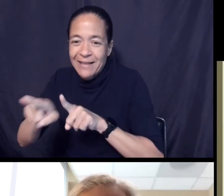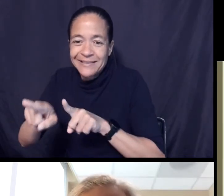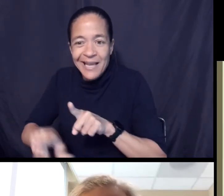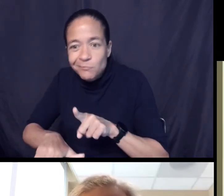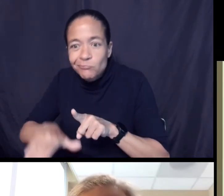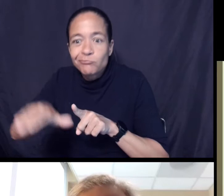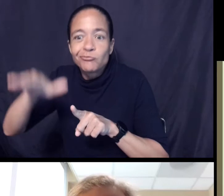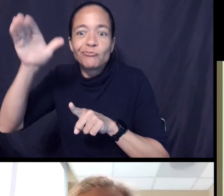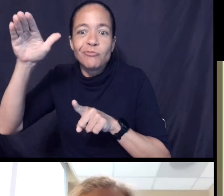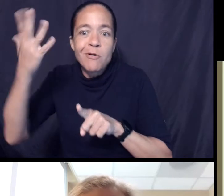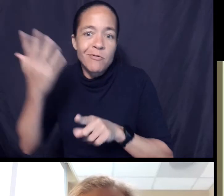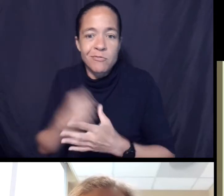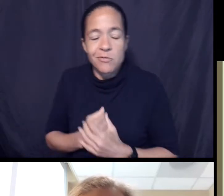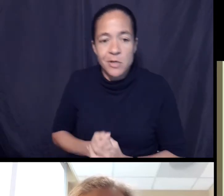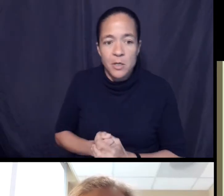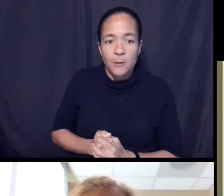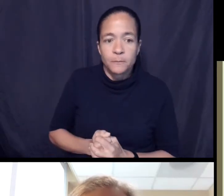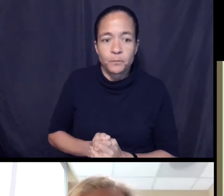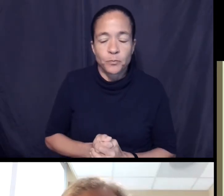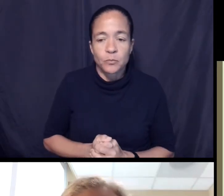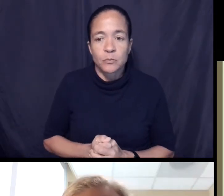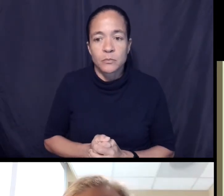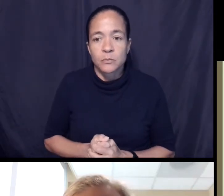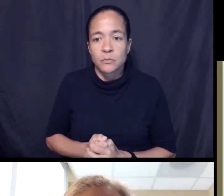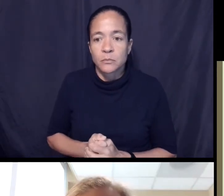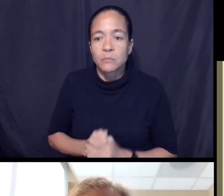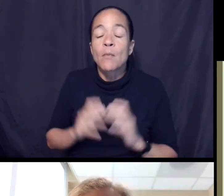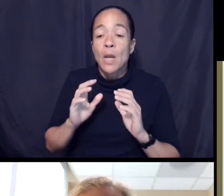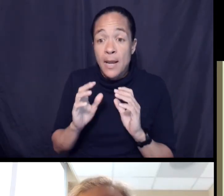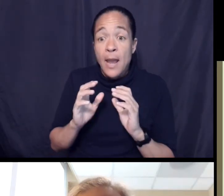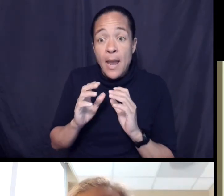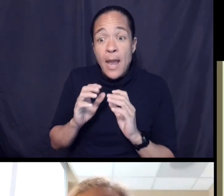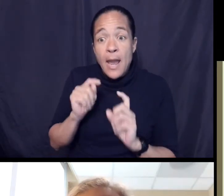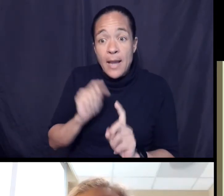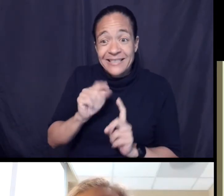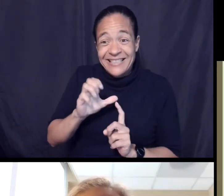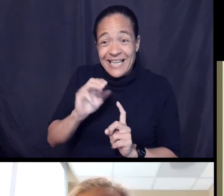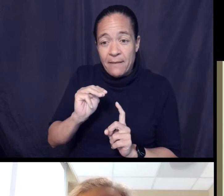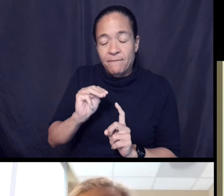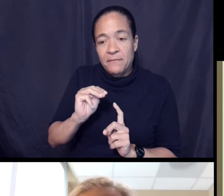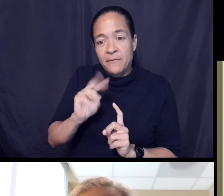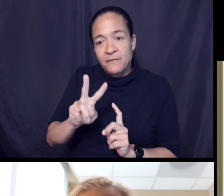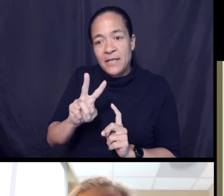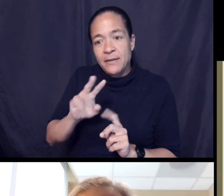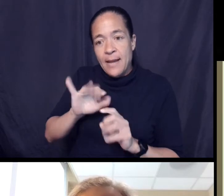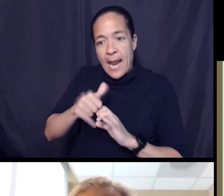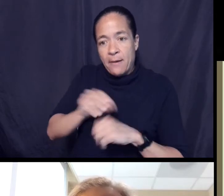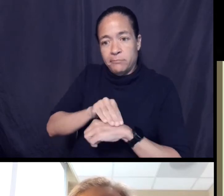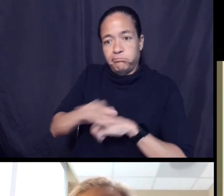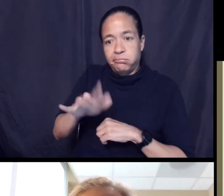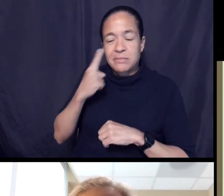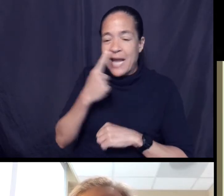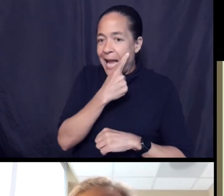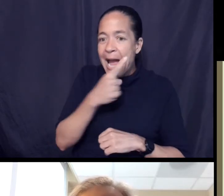So because of the nature of how CMV affects the eyes, in terms of screening exams,